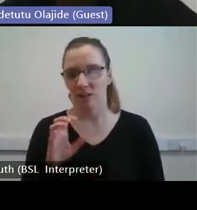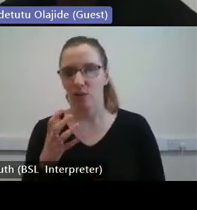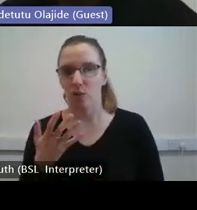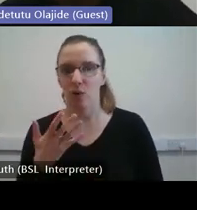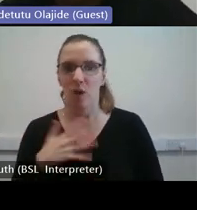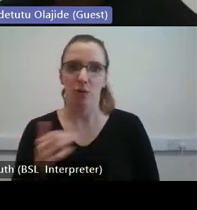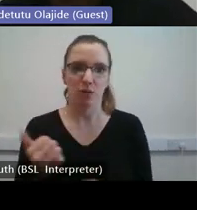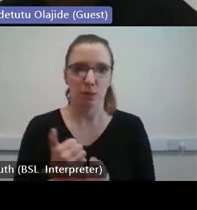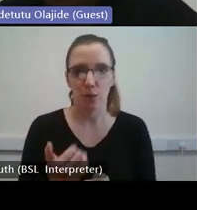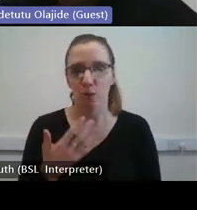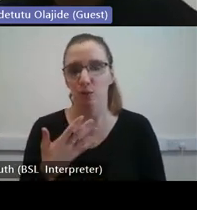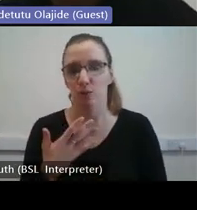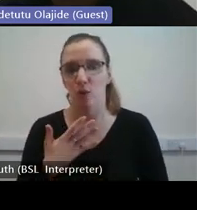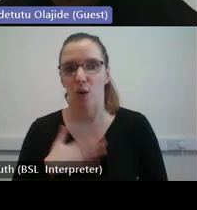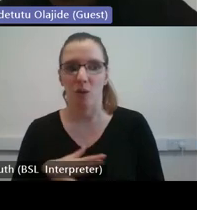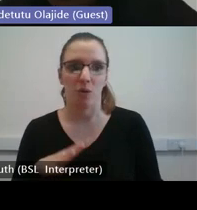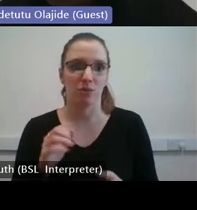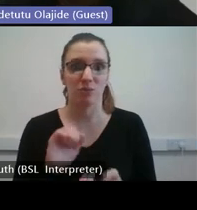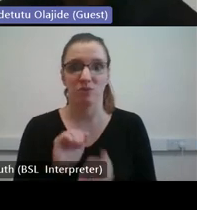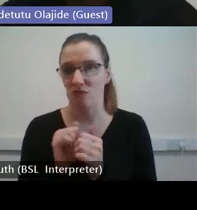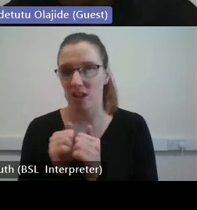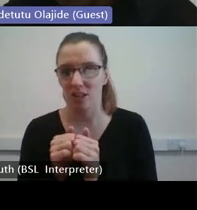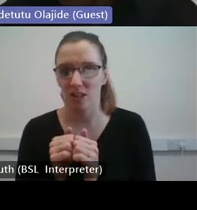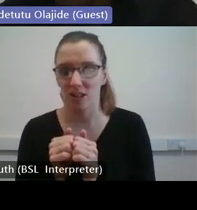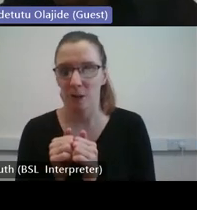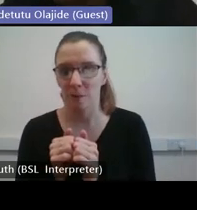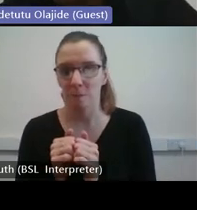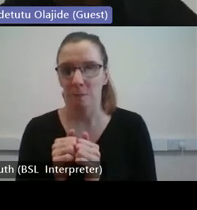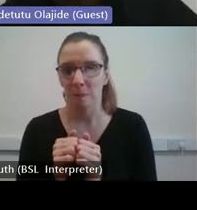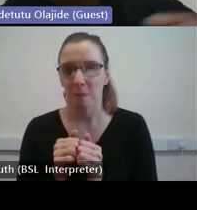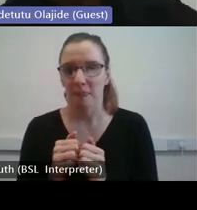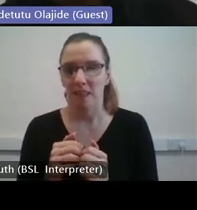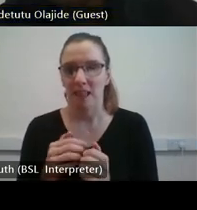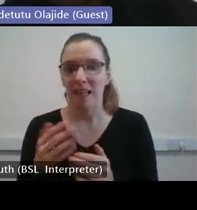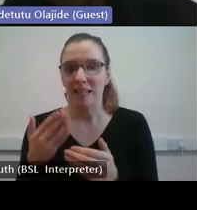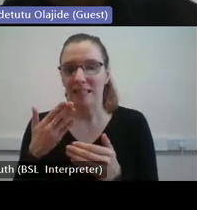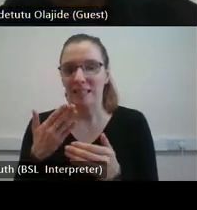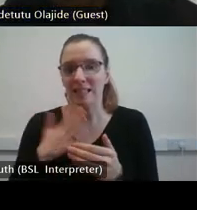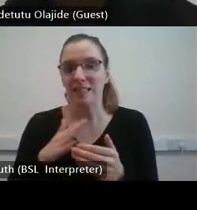support or because I want to make friends, but it's actually go beyond that.